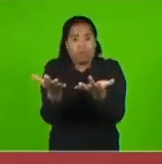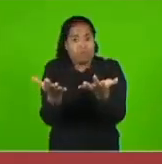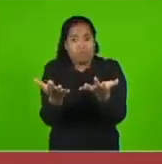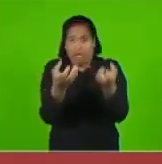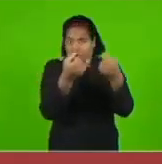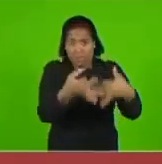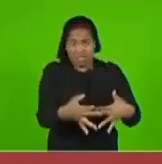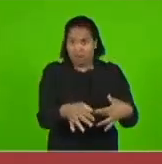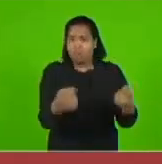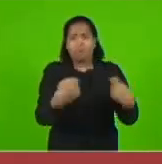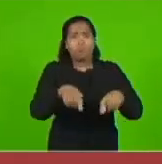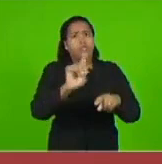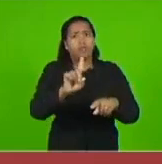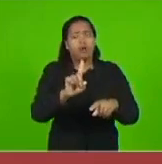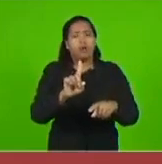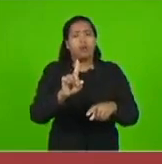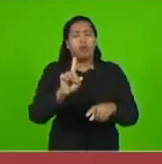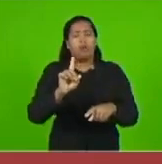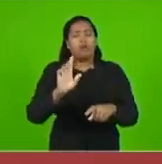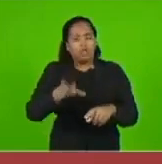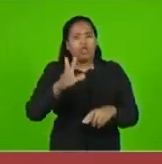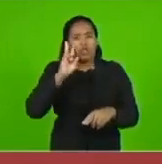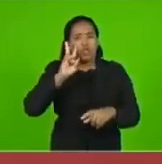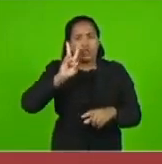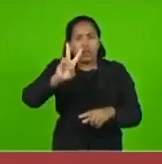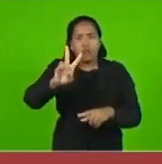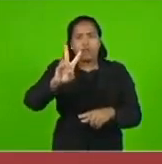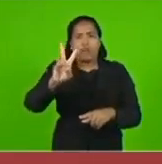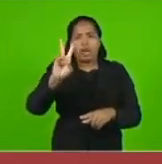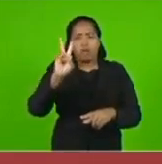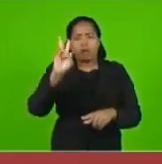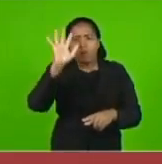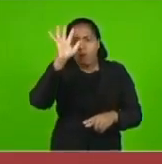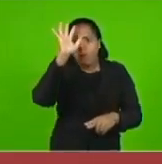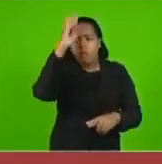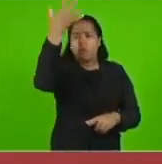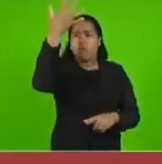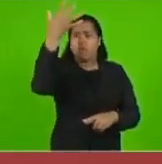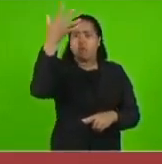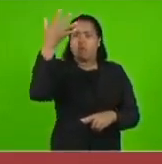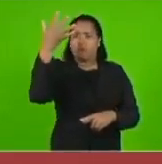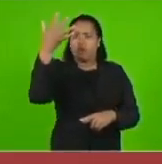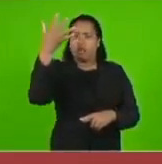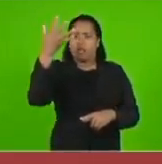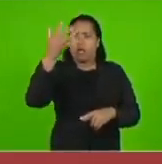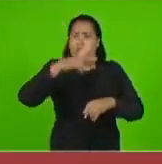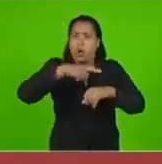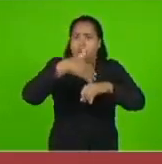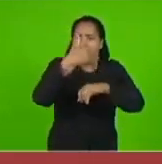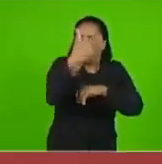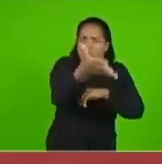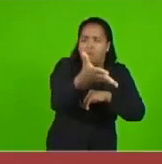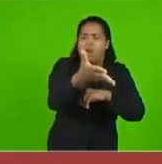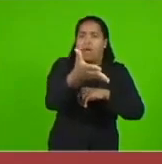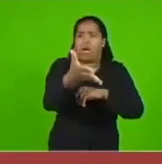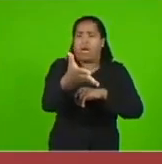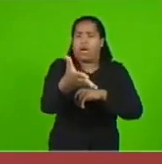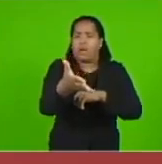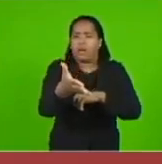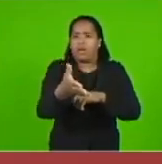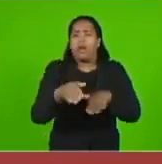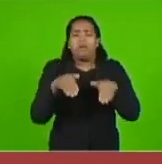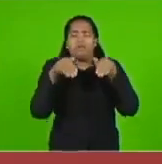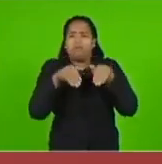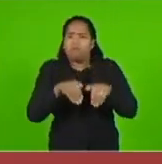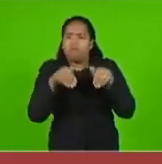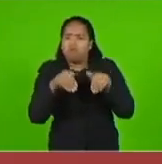And the third of the trees were burned up, and all green grass was burned up. So there are events that are